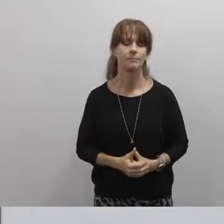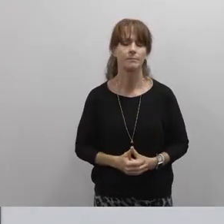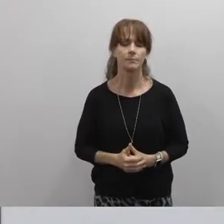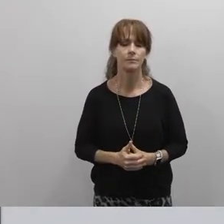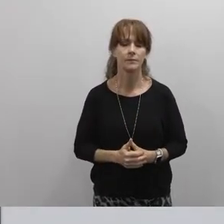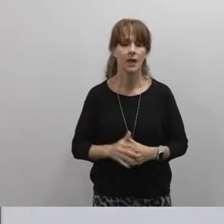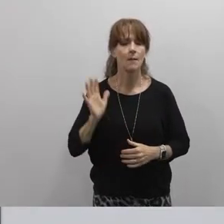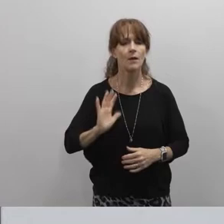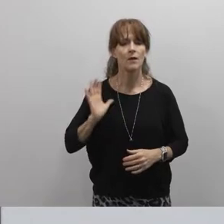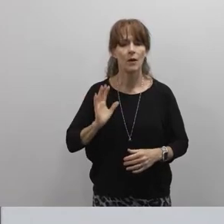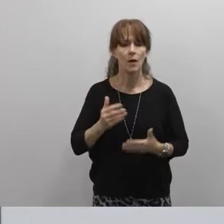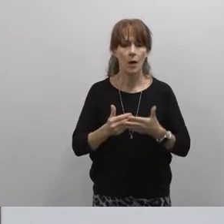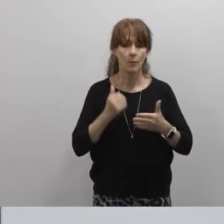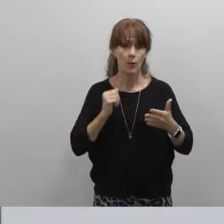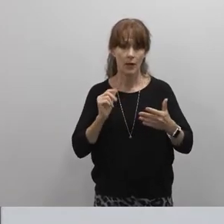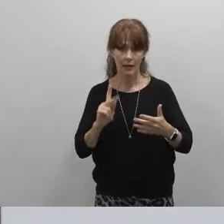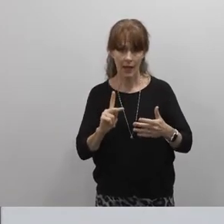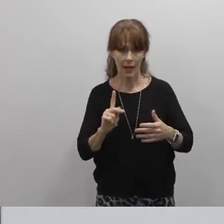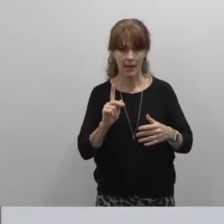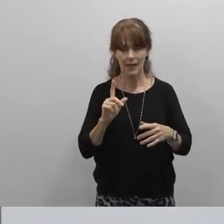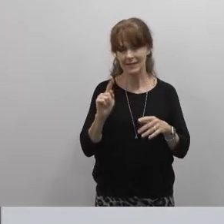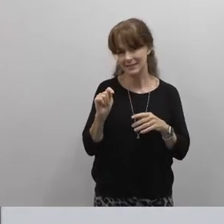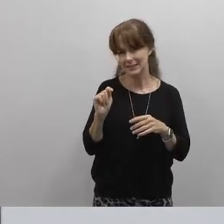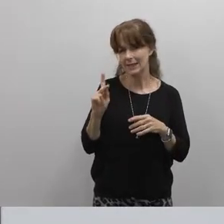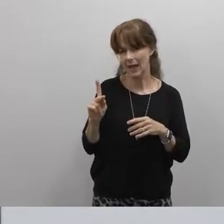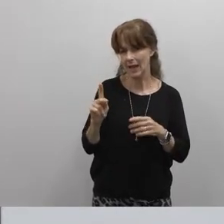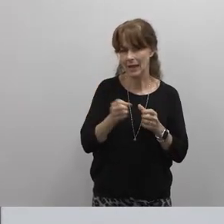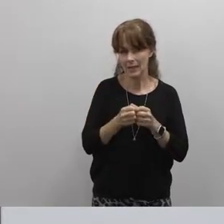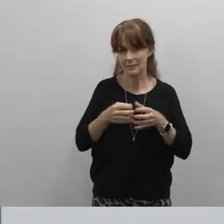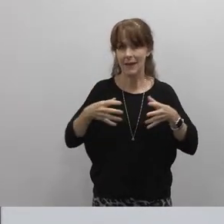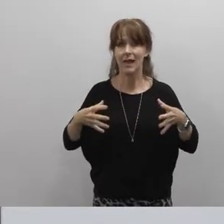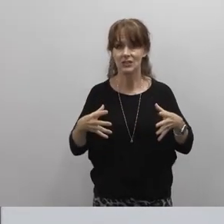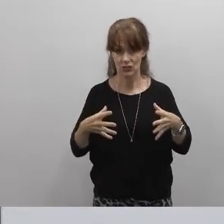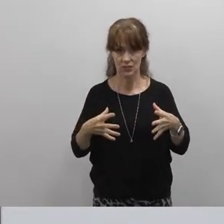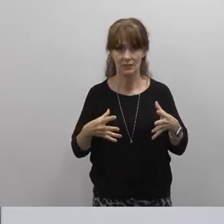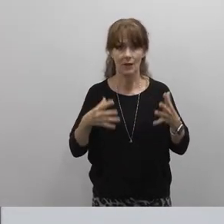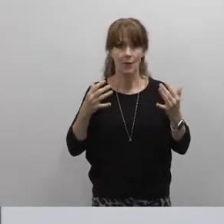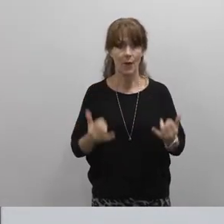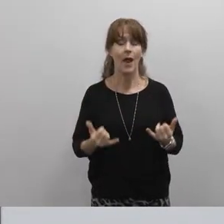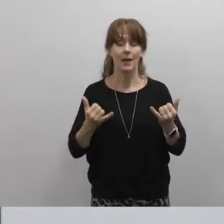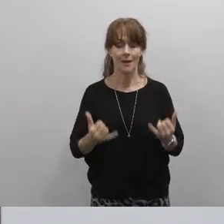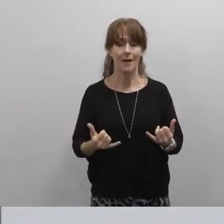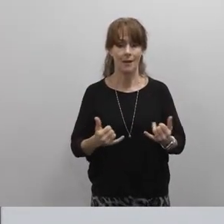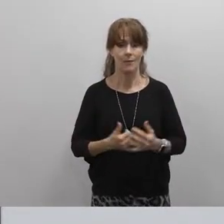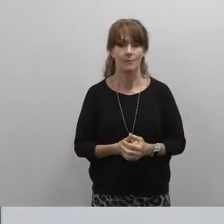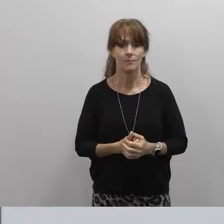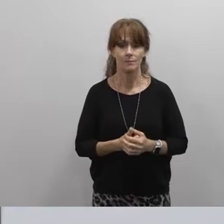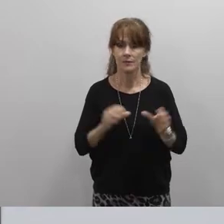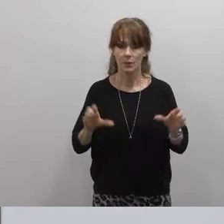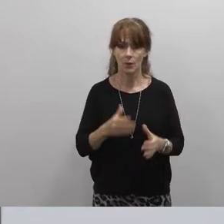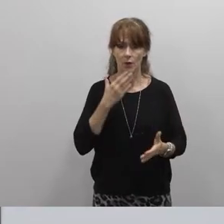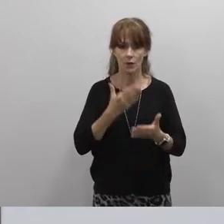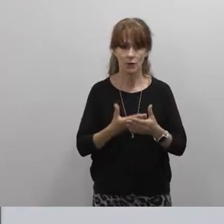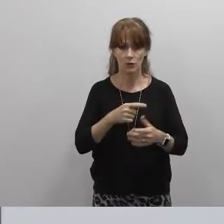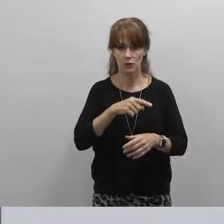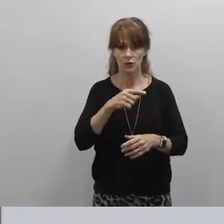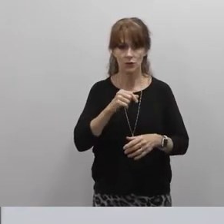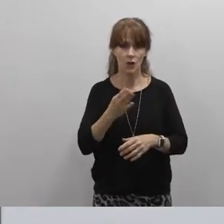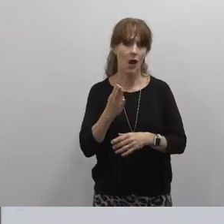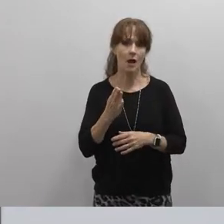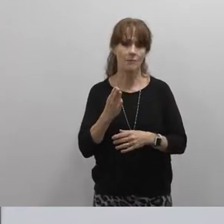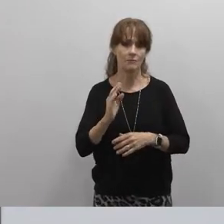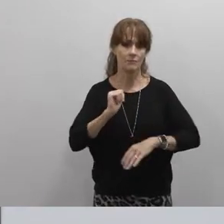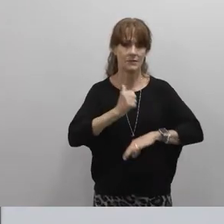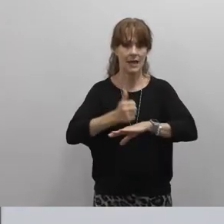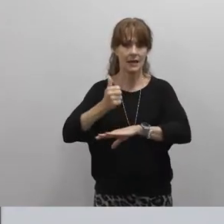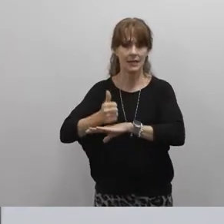Earlier I touched on pre-K and TK expansion, and that's something that's in our world right now. Doing a good job this summer in terms of outfitting